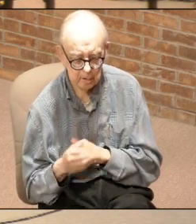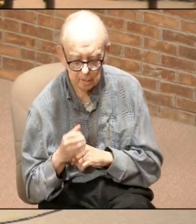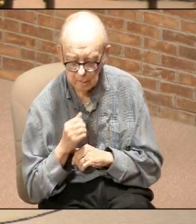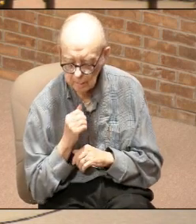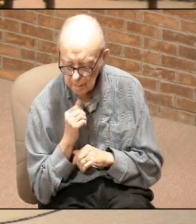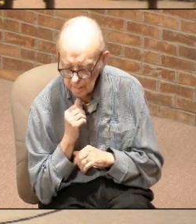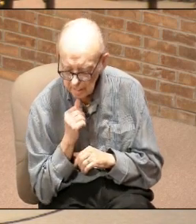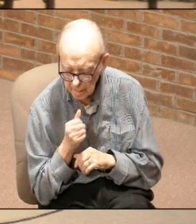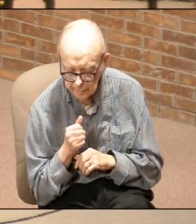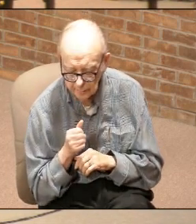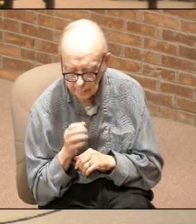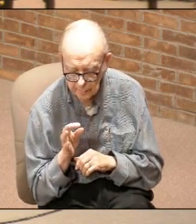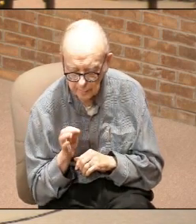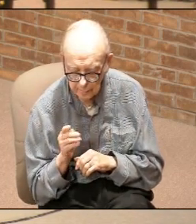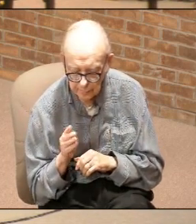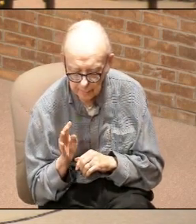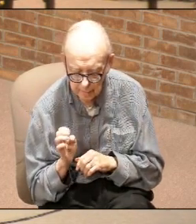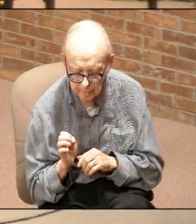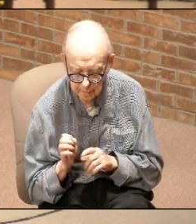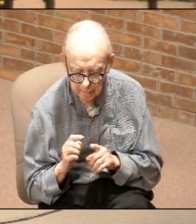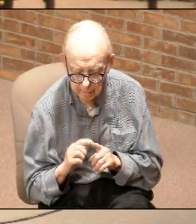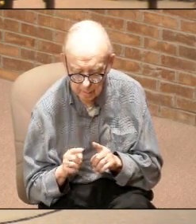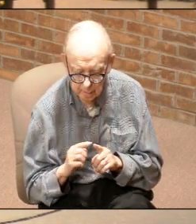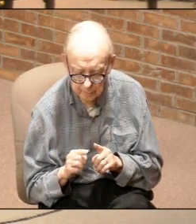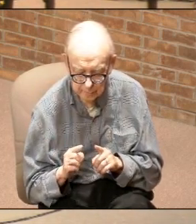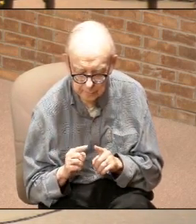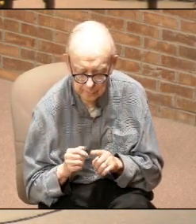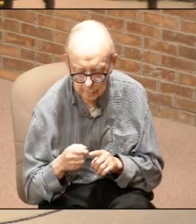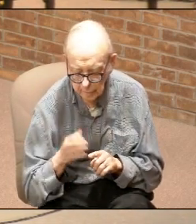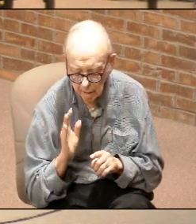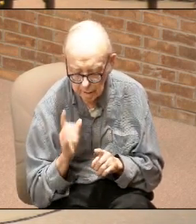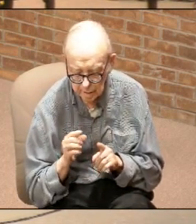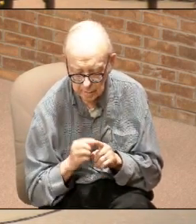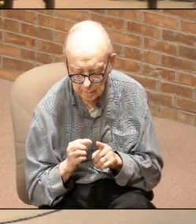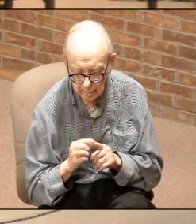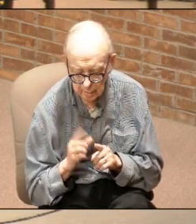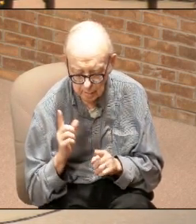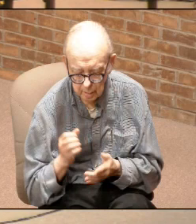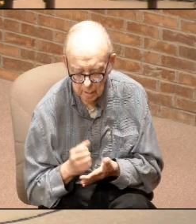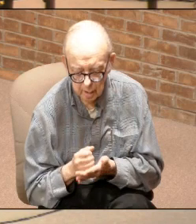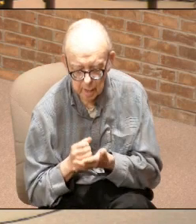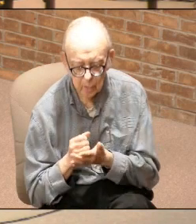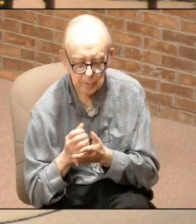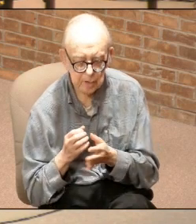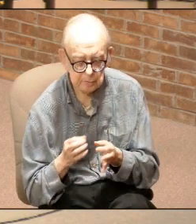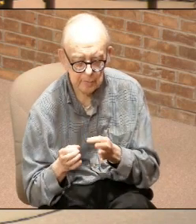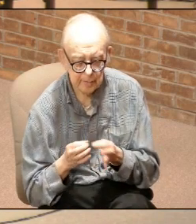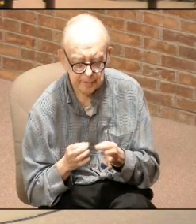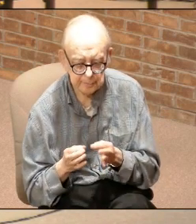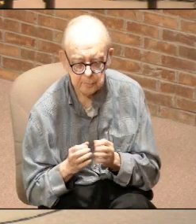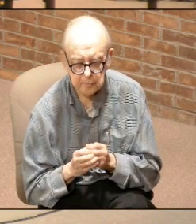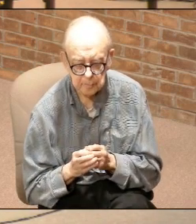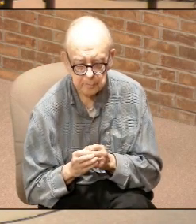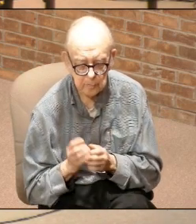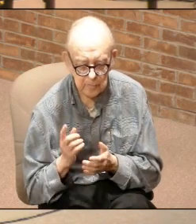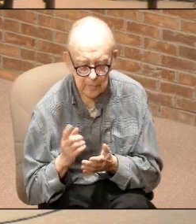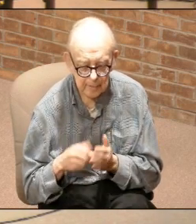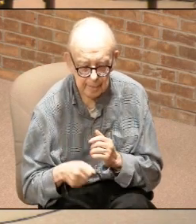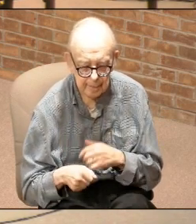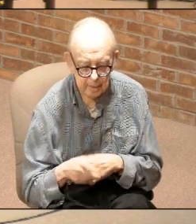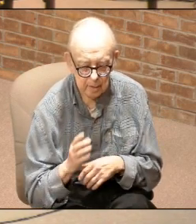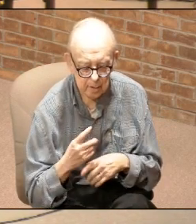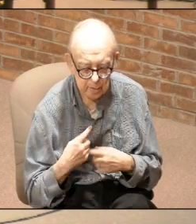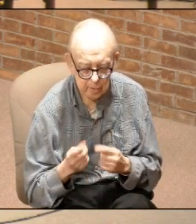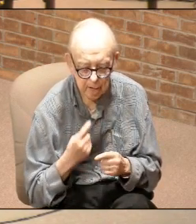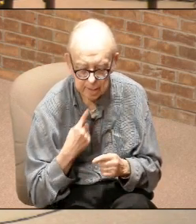asap's fable but from god's word that will help to explain what god is trying